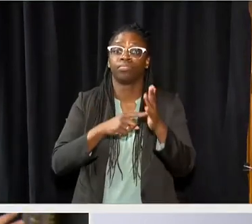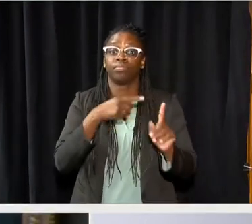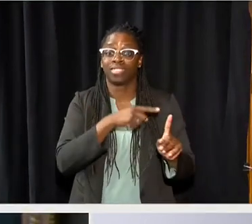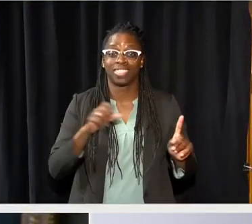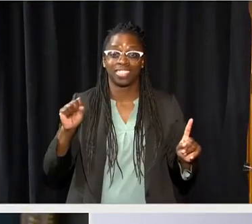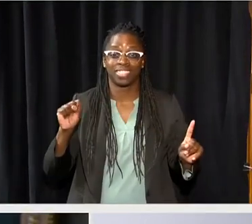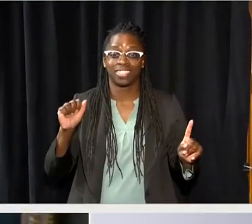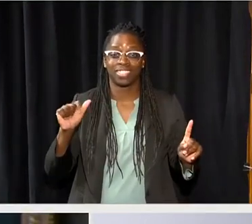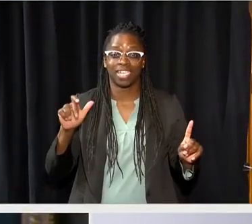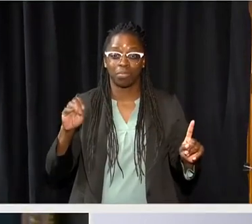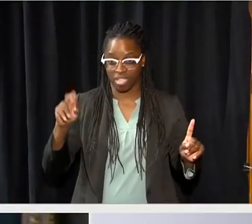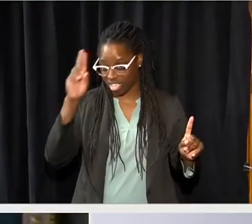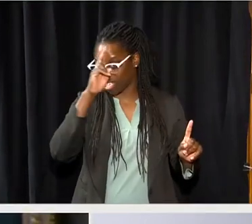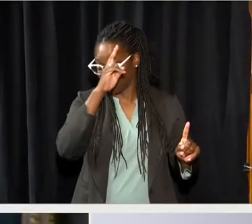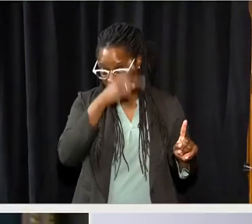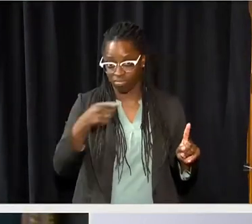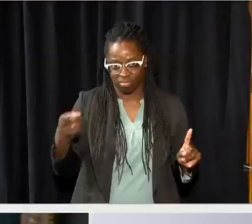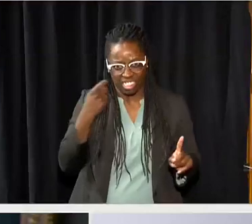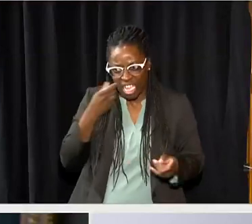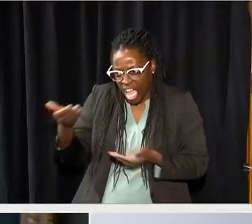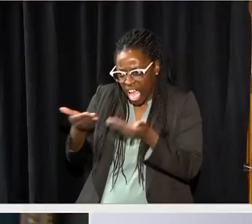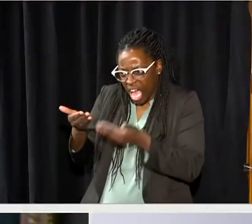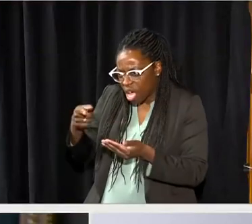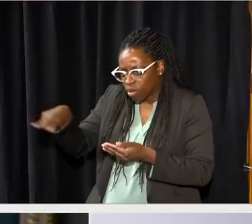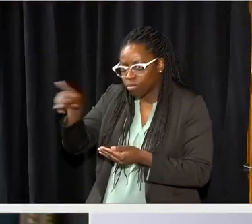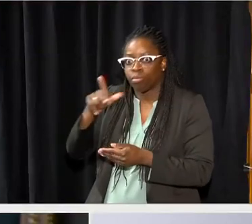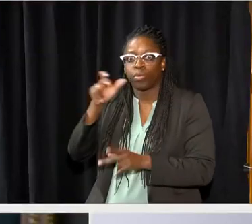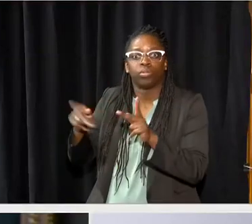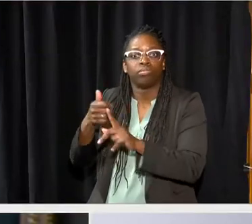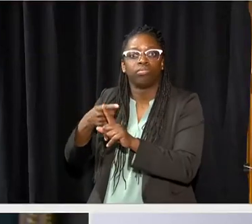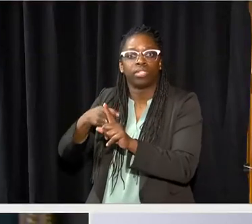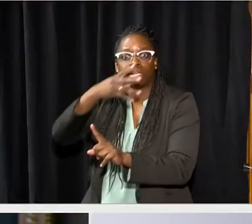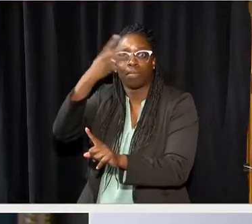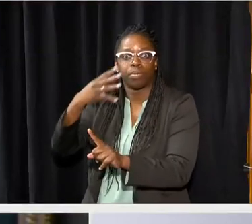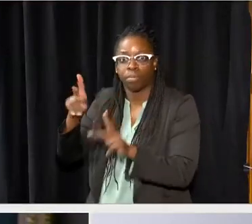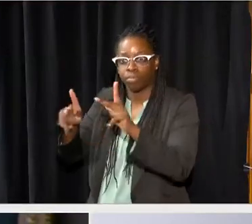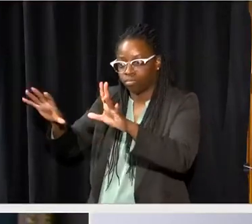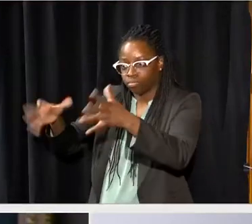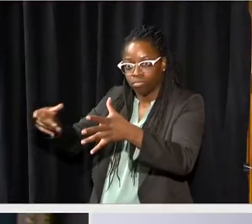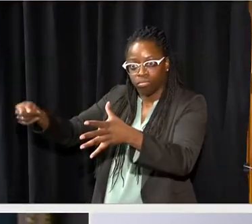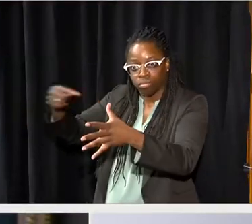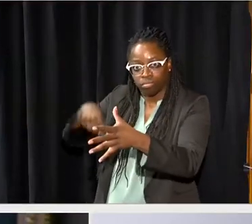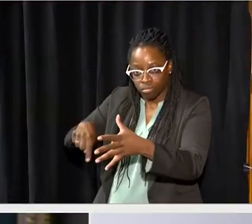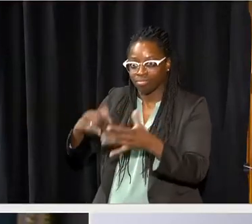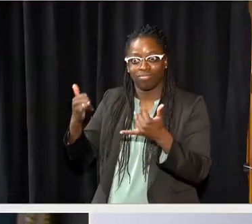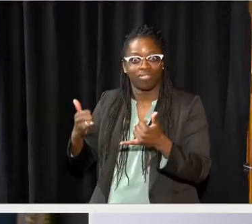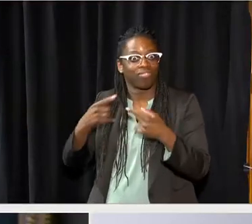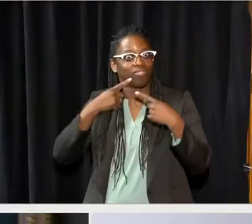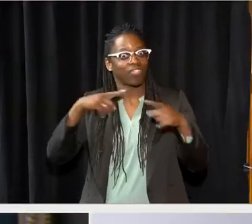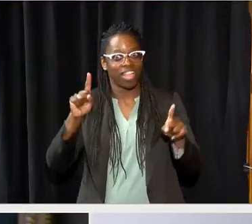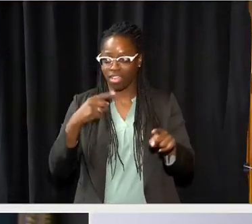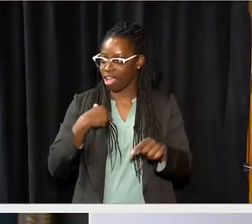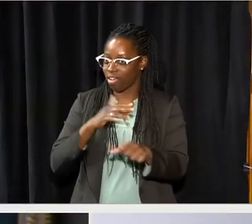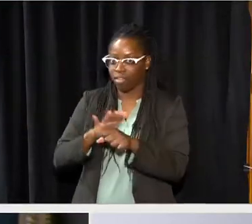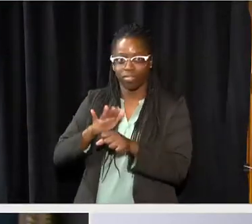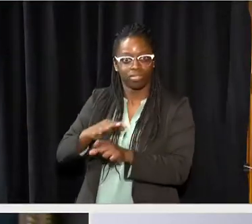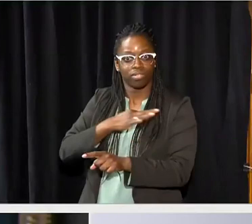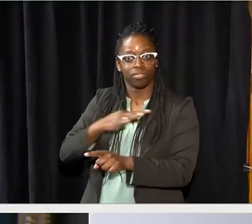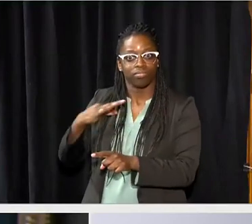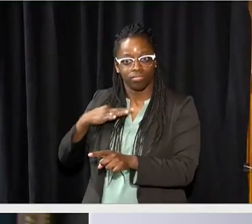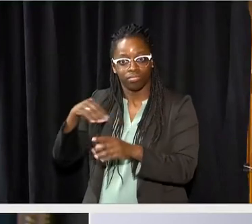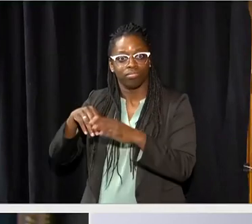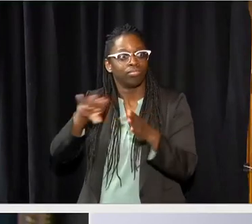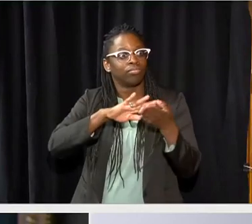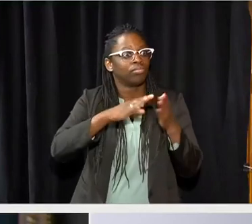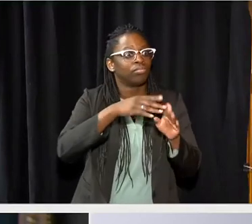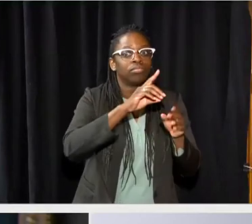that recently hired several migrants and now, for the first time in years, is fully staffed in their